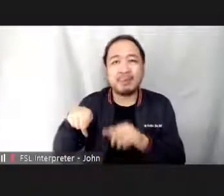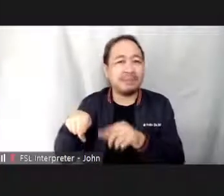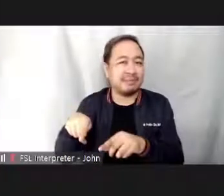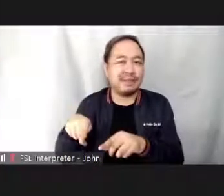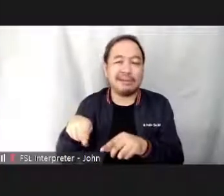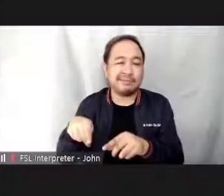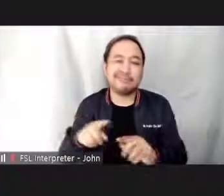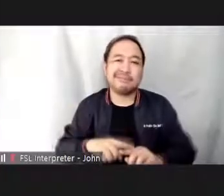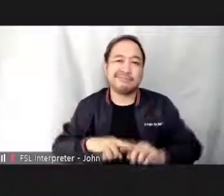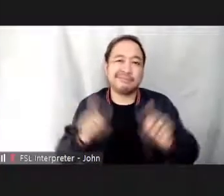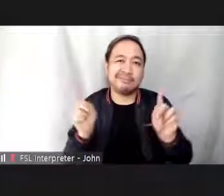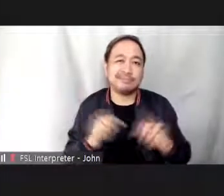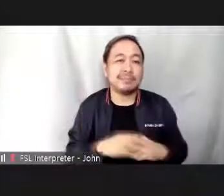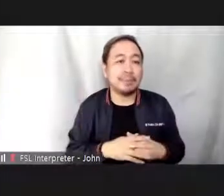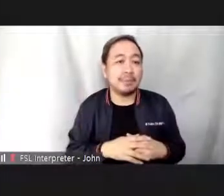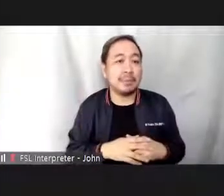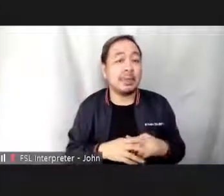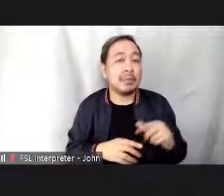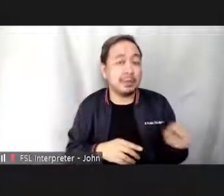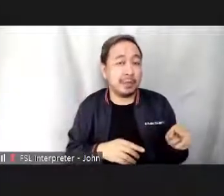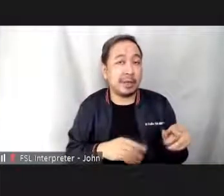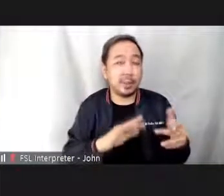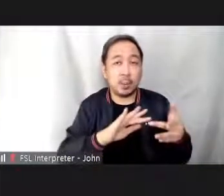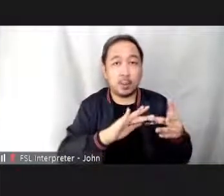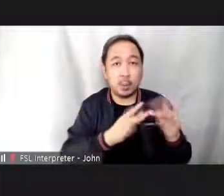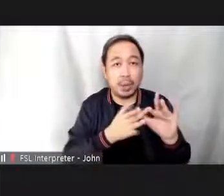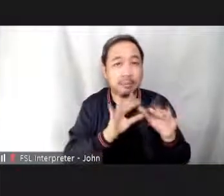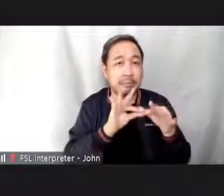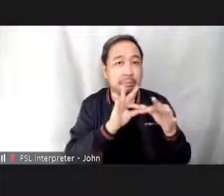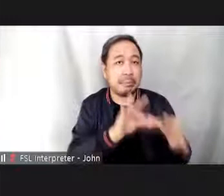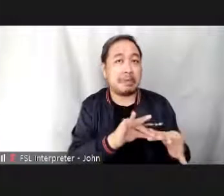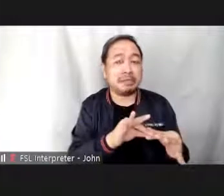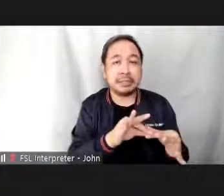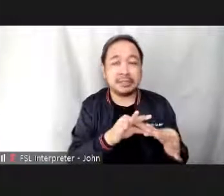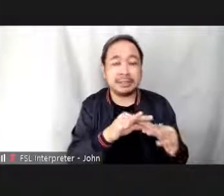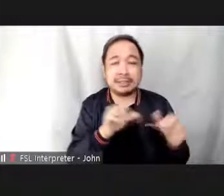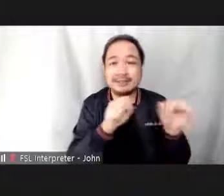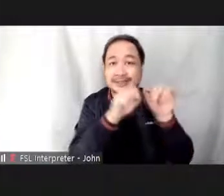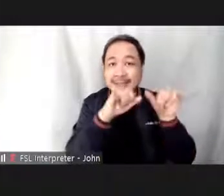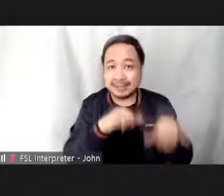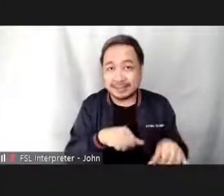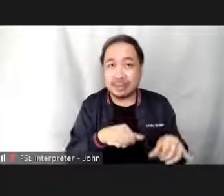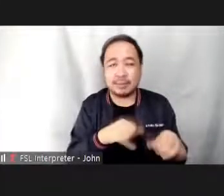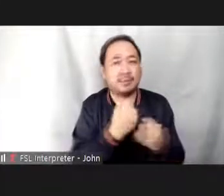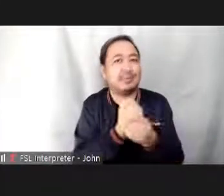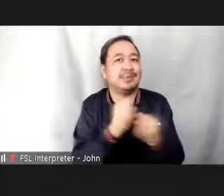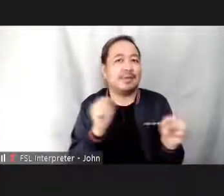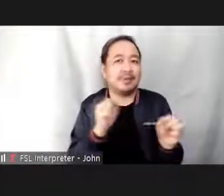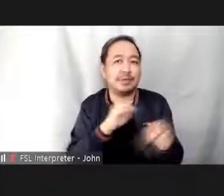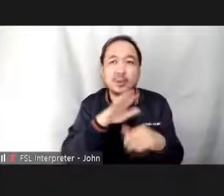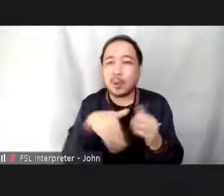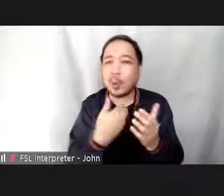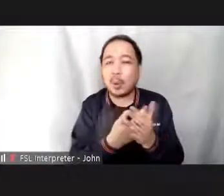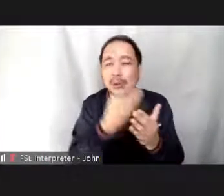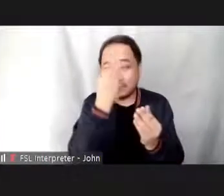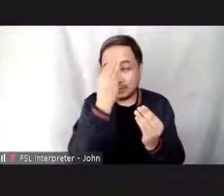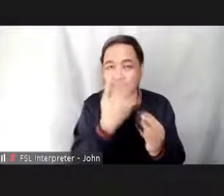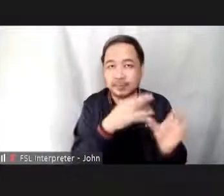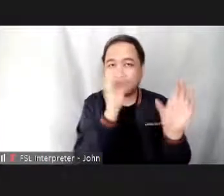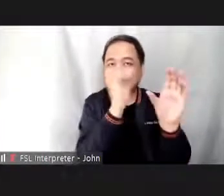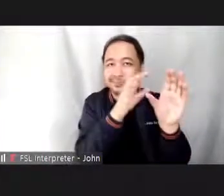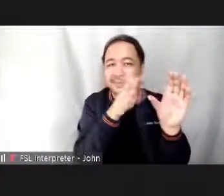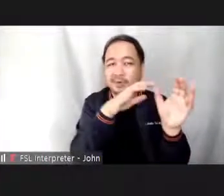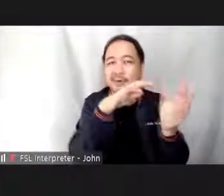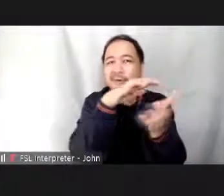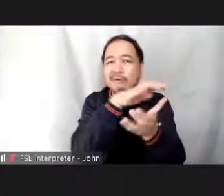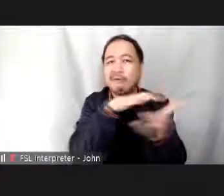web-based system that is secured at all levels of access, so all data are saved in the cloud. And the system does not permit